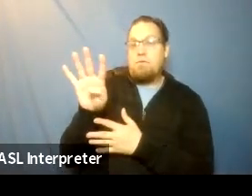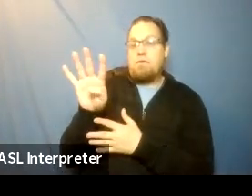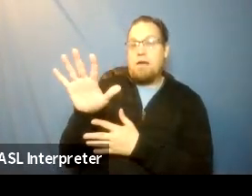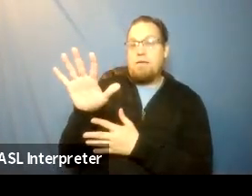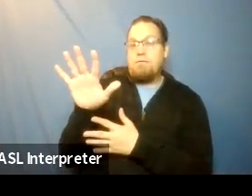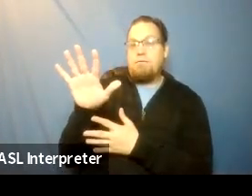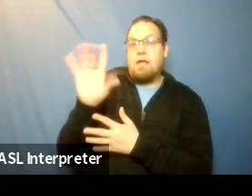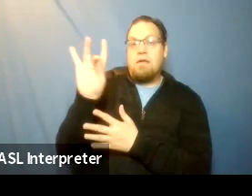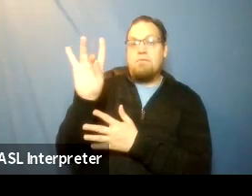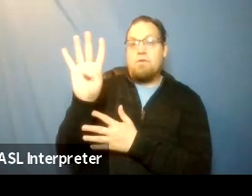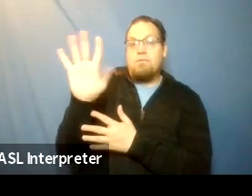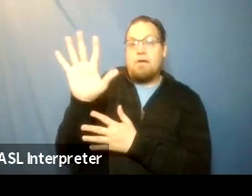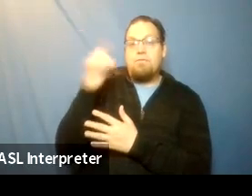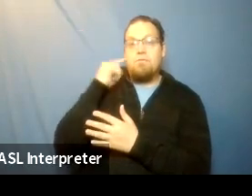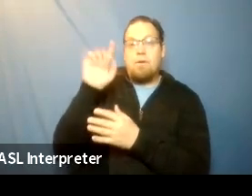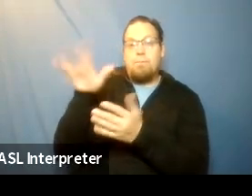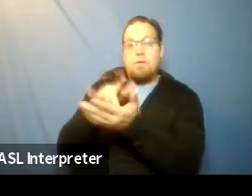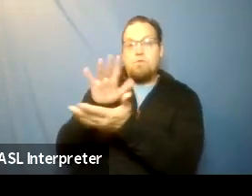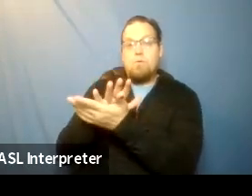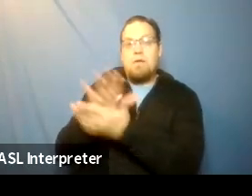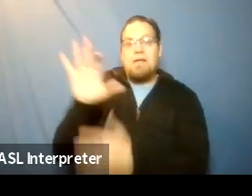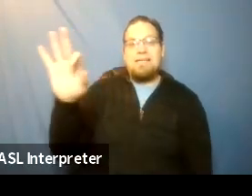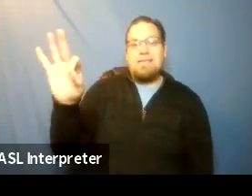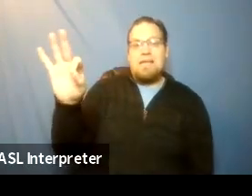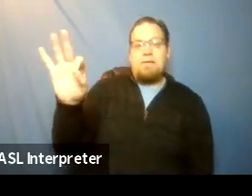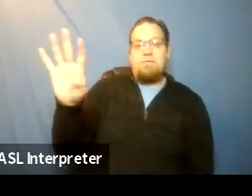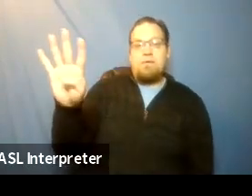Matt. 8:45 for middle school, 9:35 for high school.